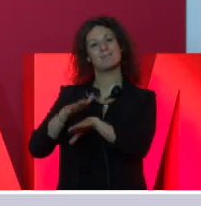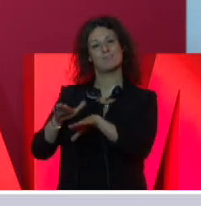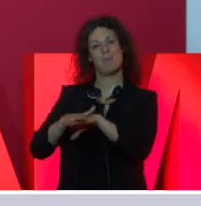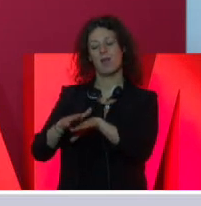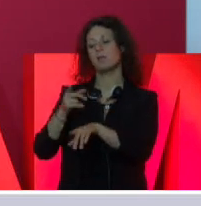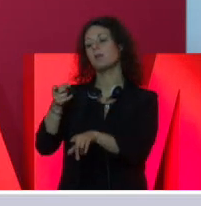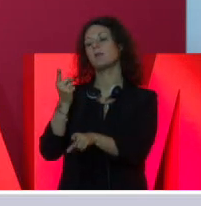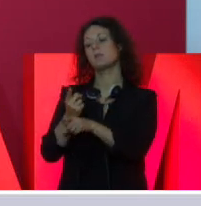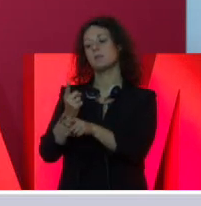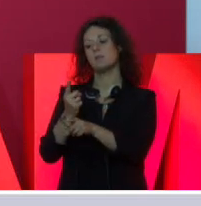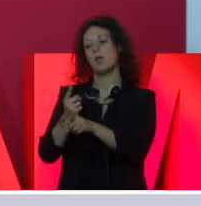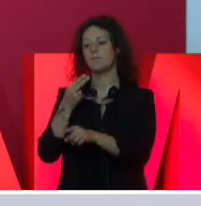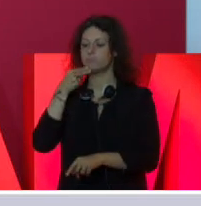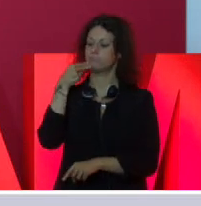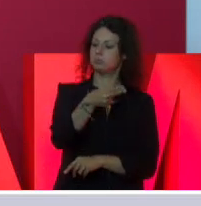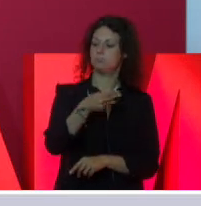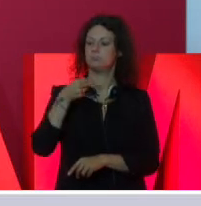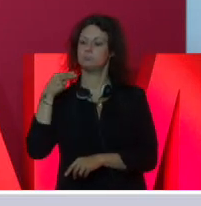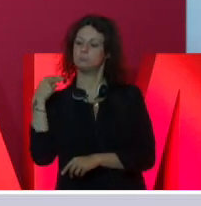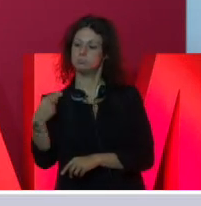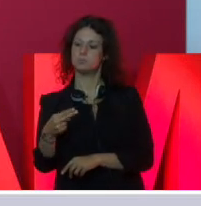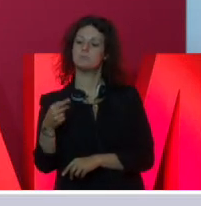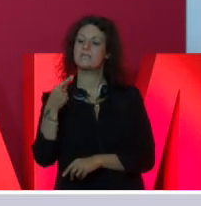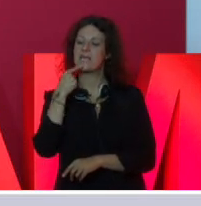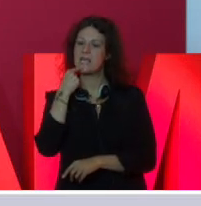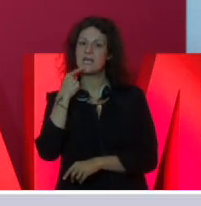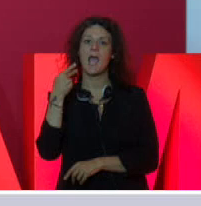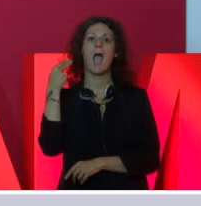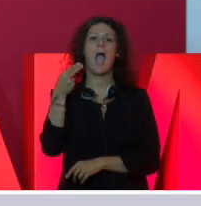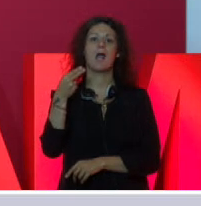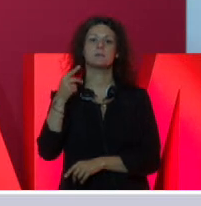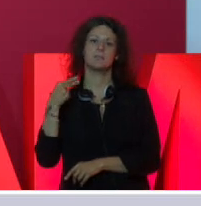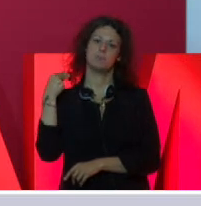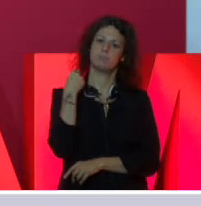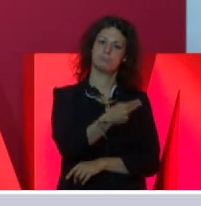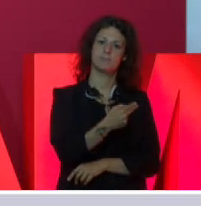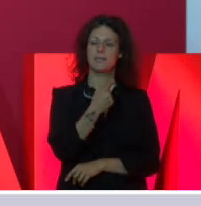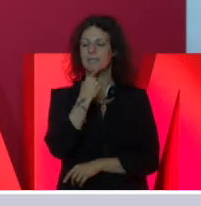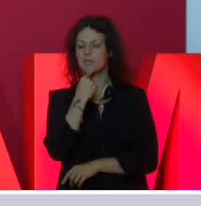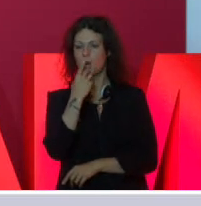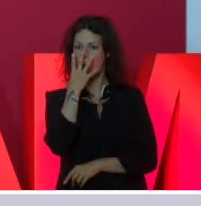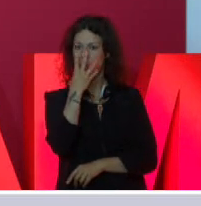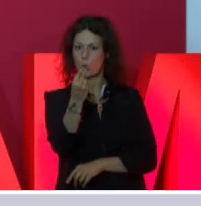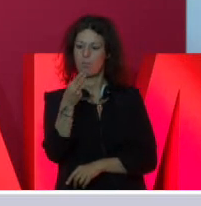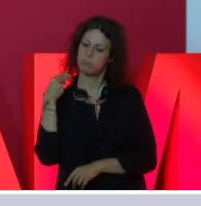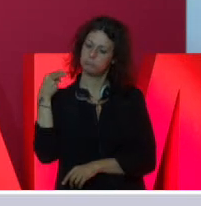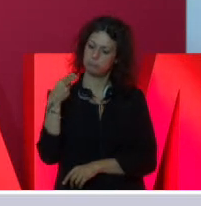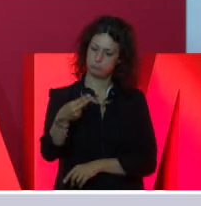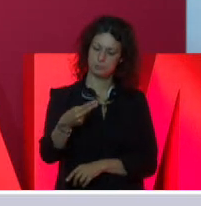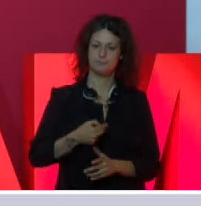tell the machine who's a husky and who's a wolf. And you have a sufficiently large number of examples of this